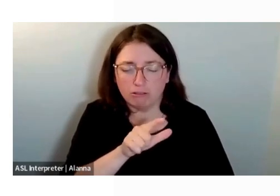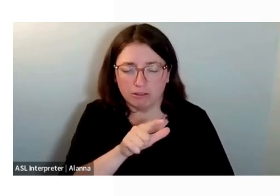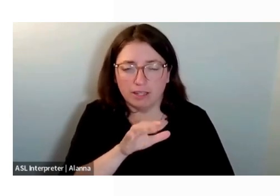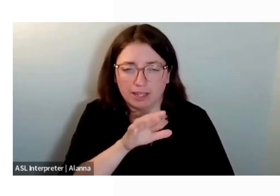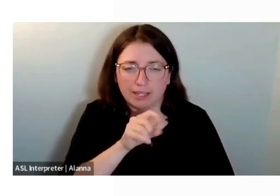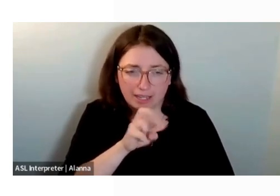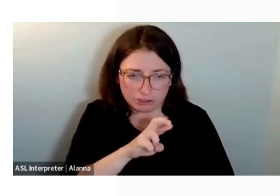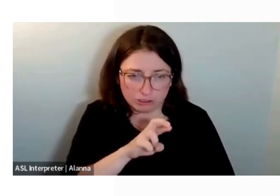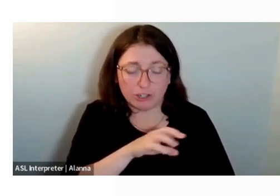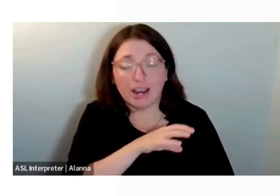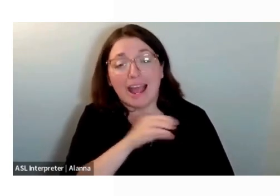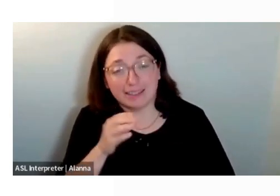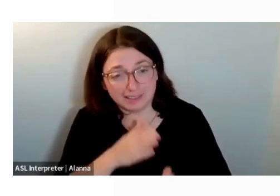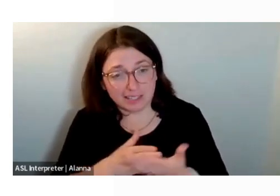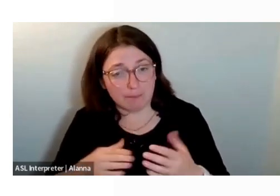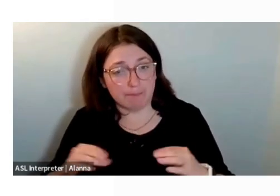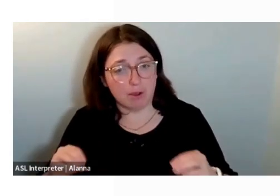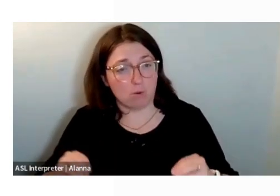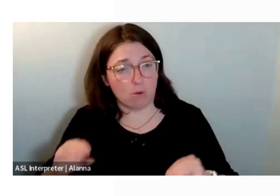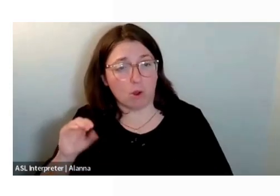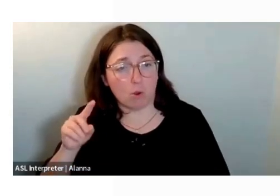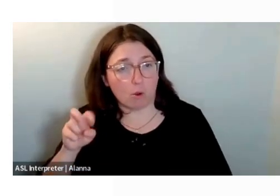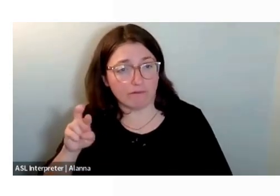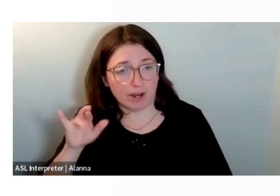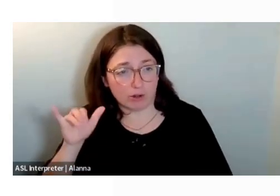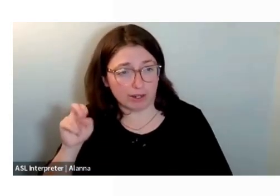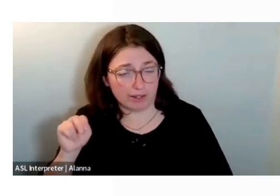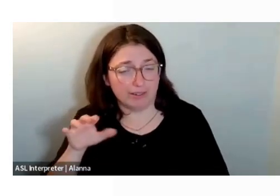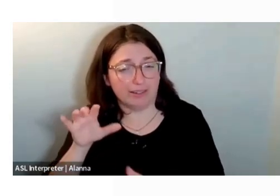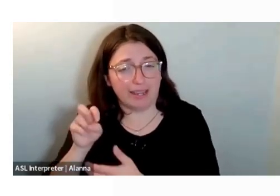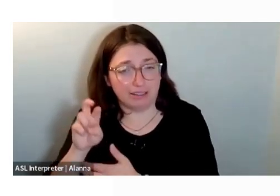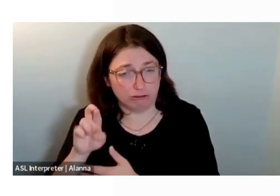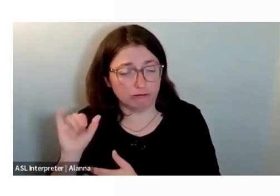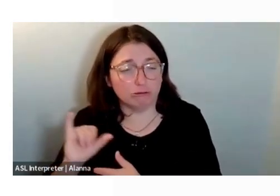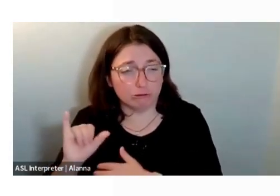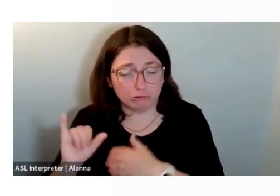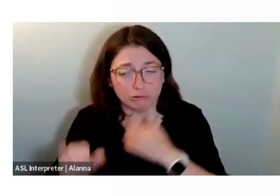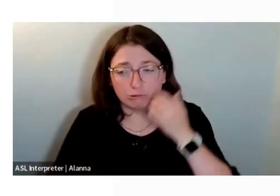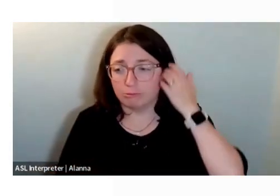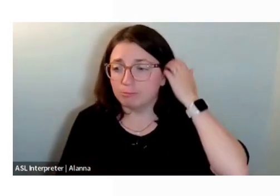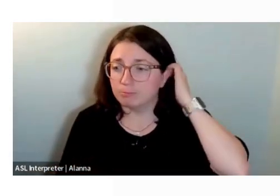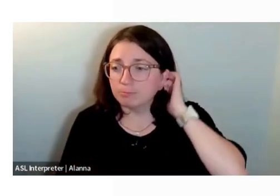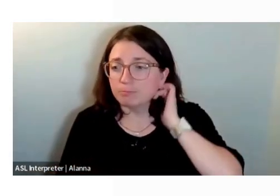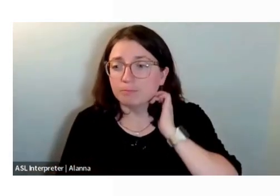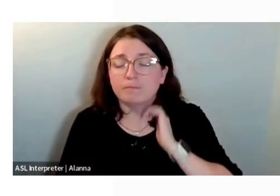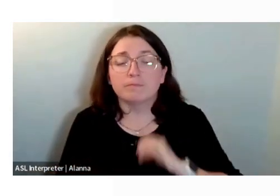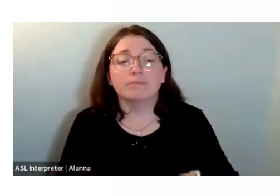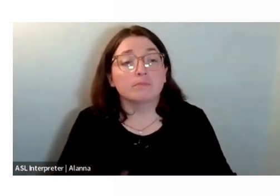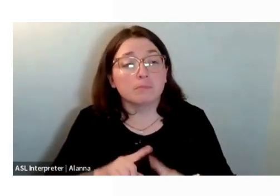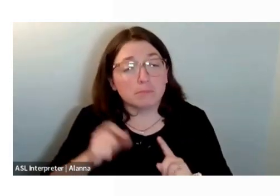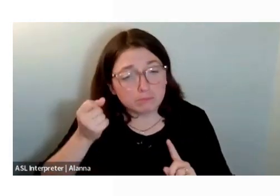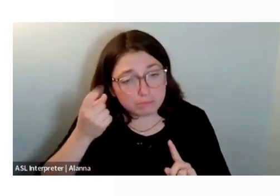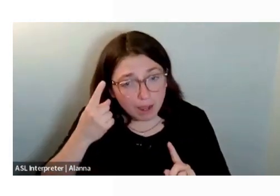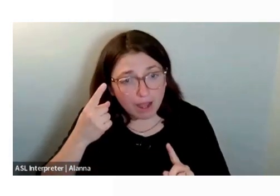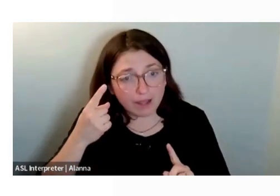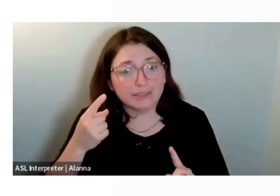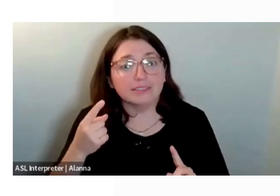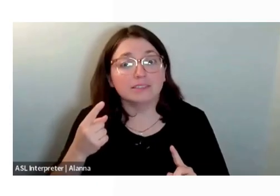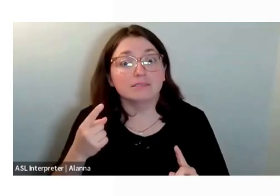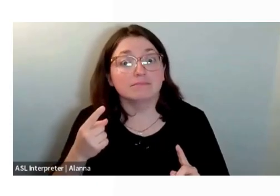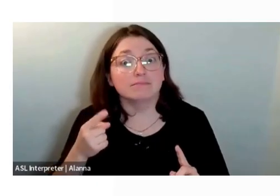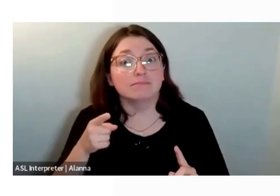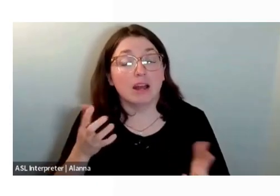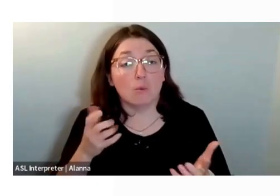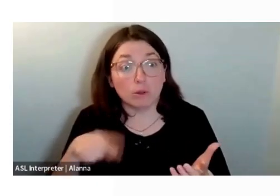rarely some ovarian cancer. But the thing that I want you to come away with